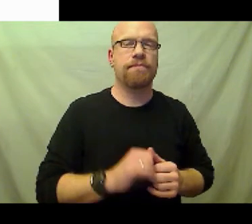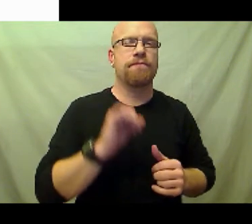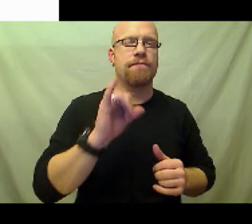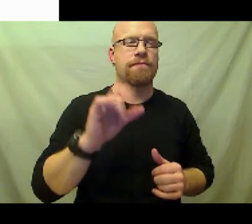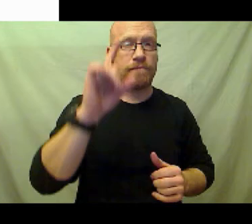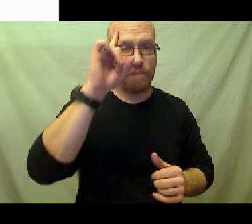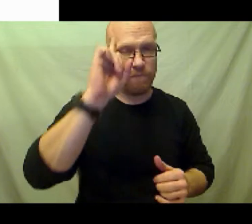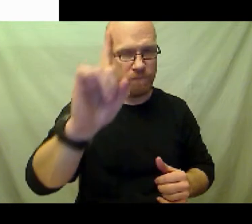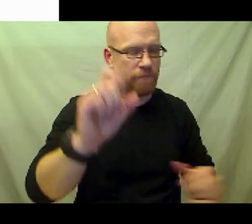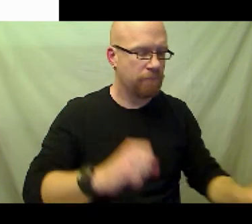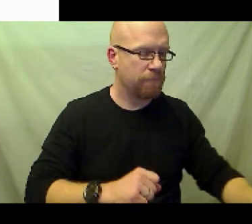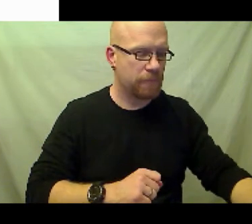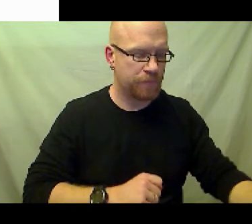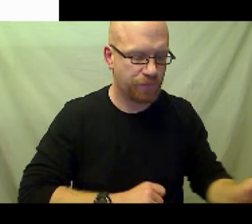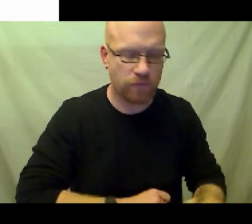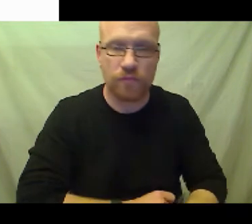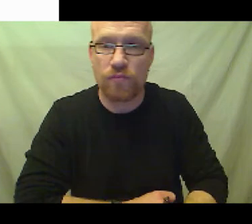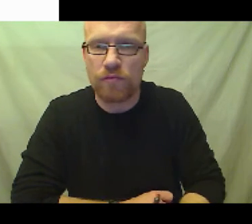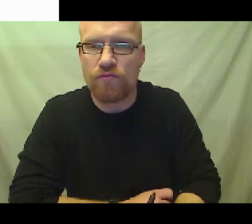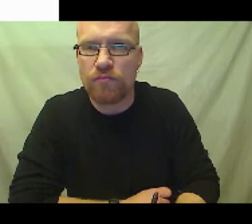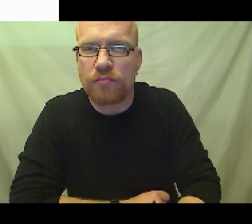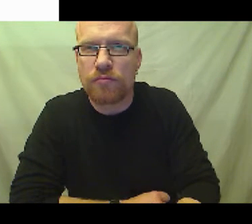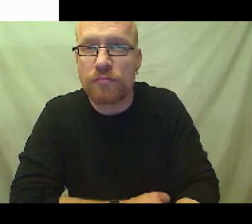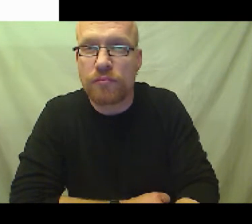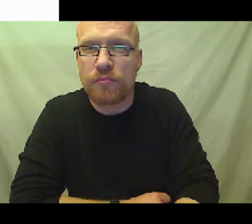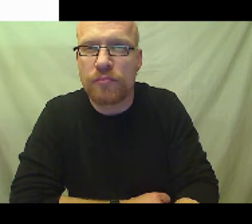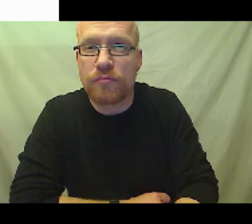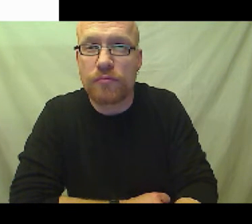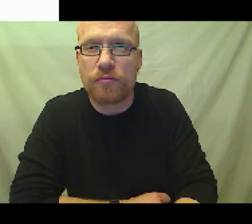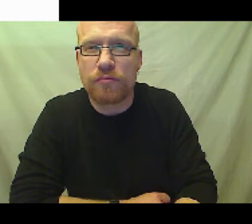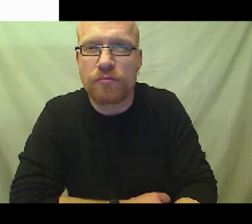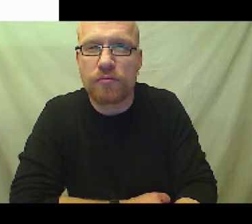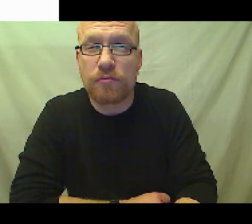perfect square. So watch what happens.